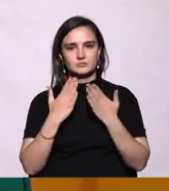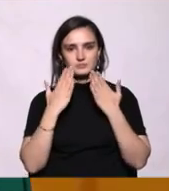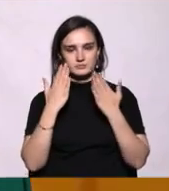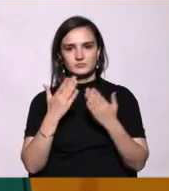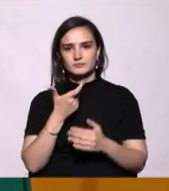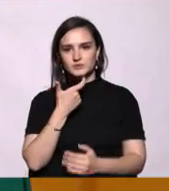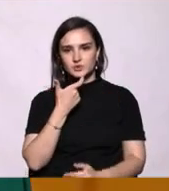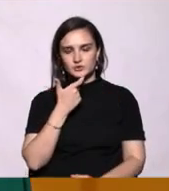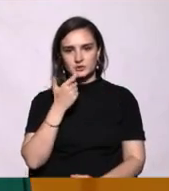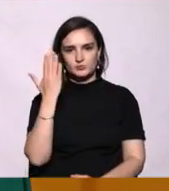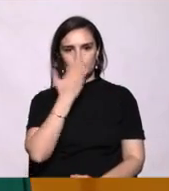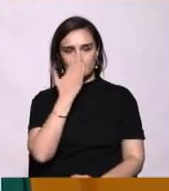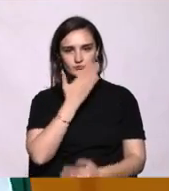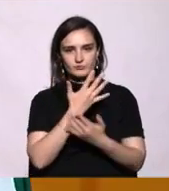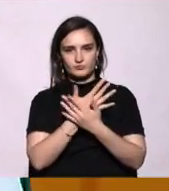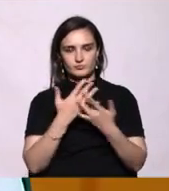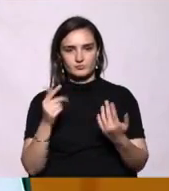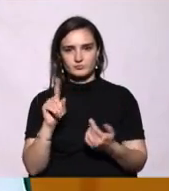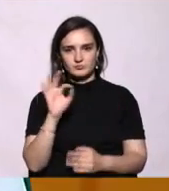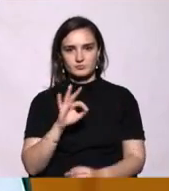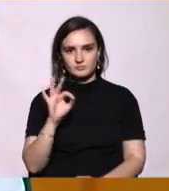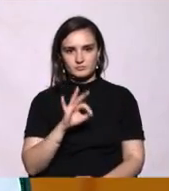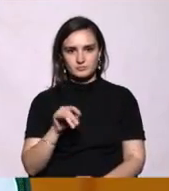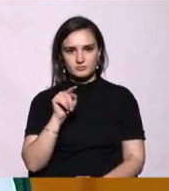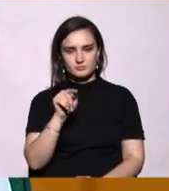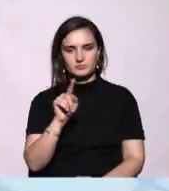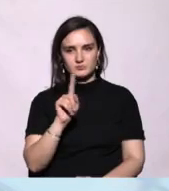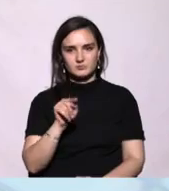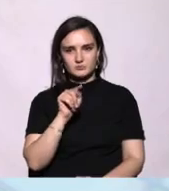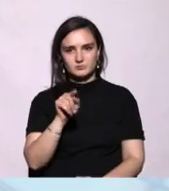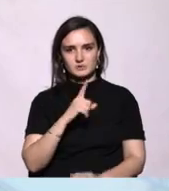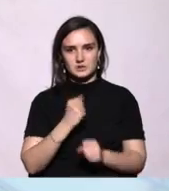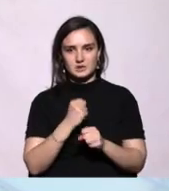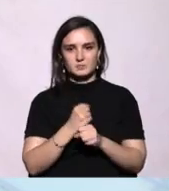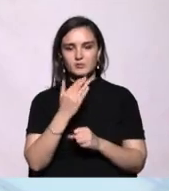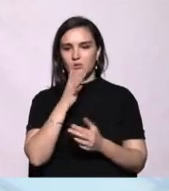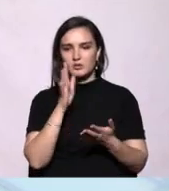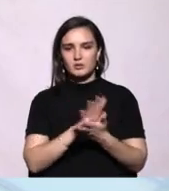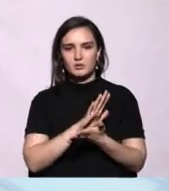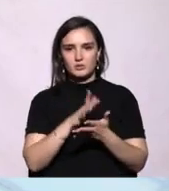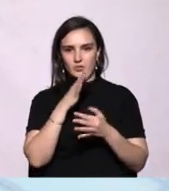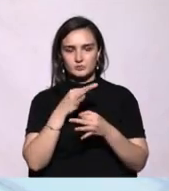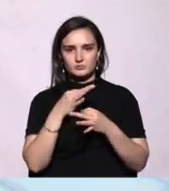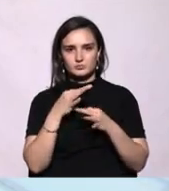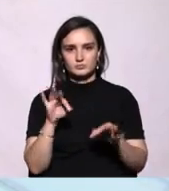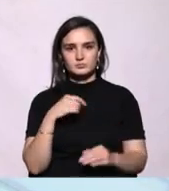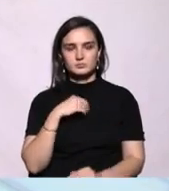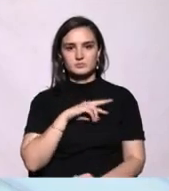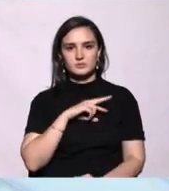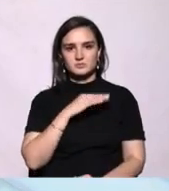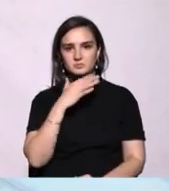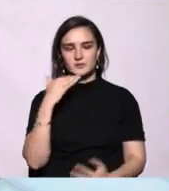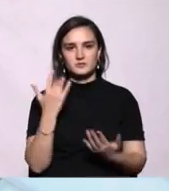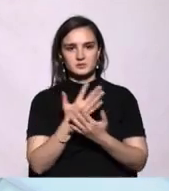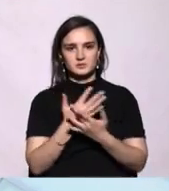watching movies. And what about you? What do you do in your free time? Oh, I like to do many